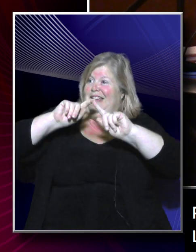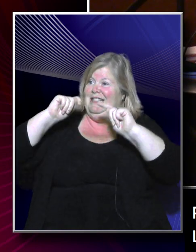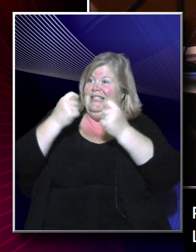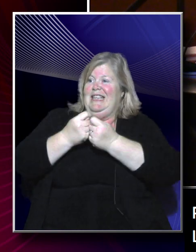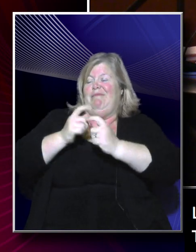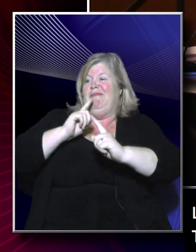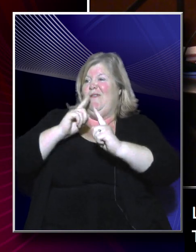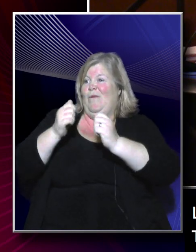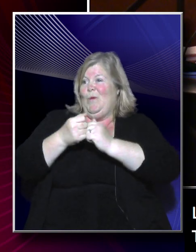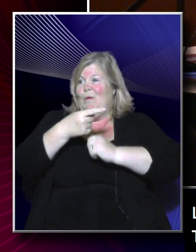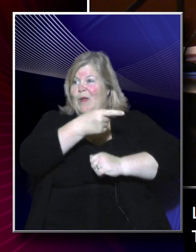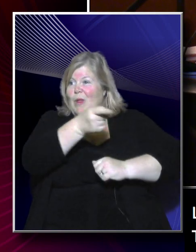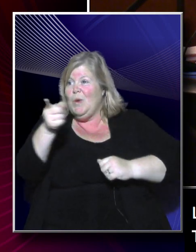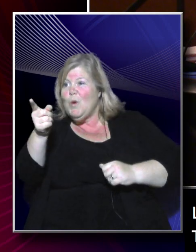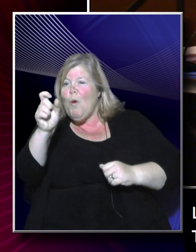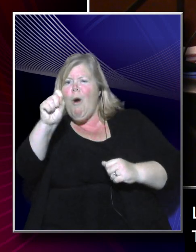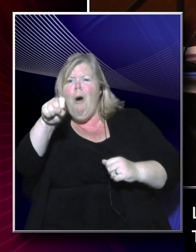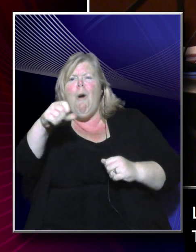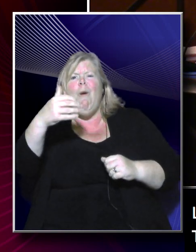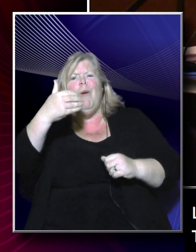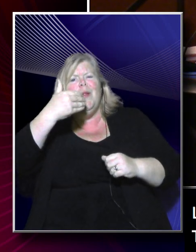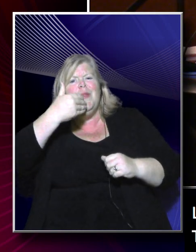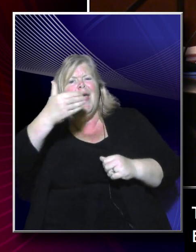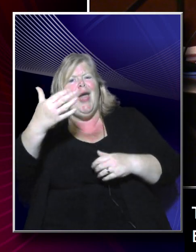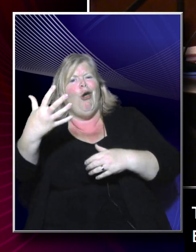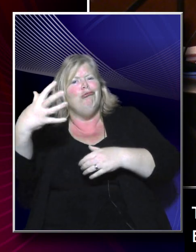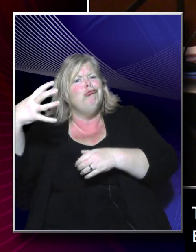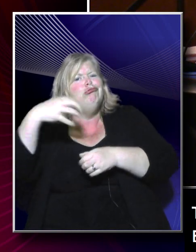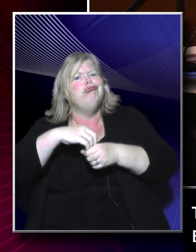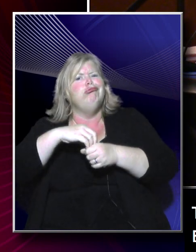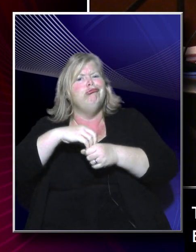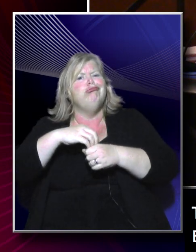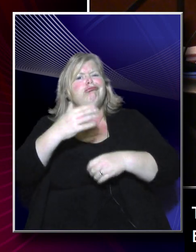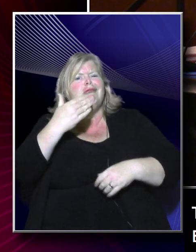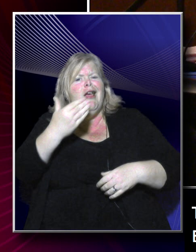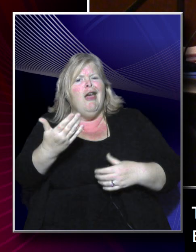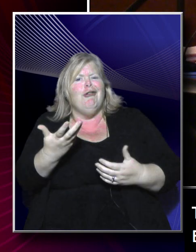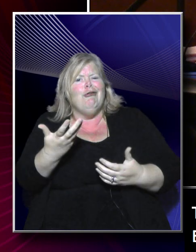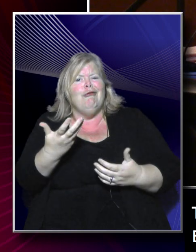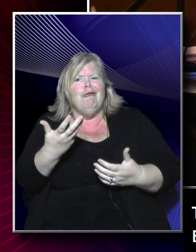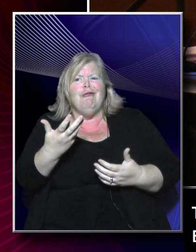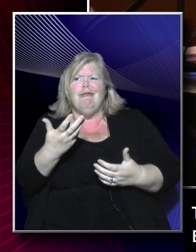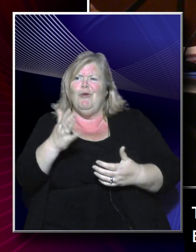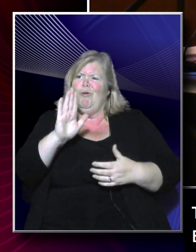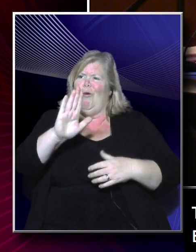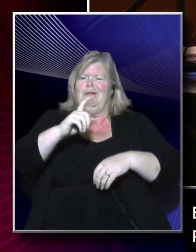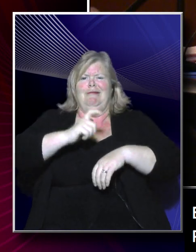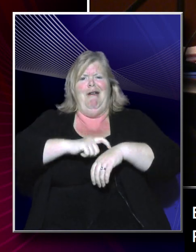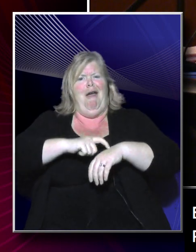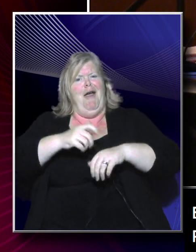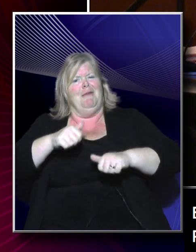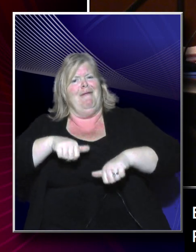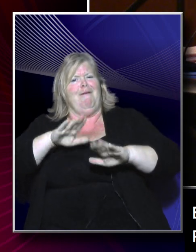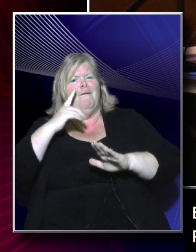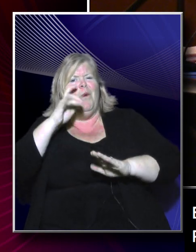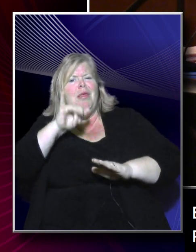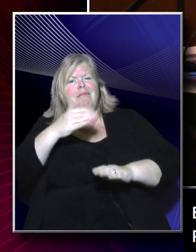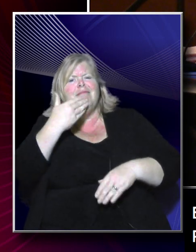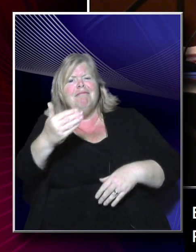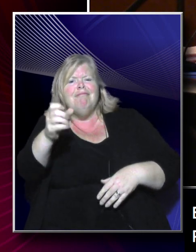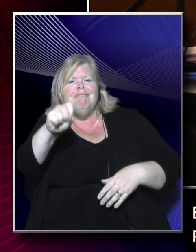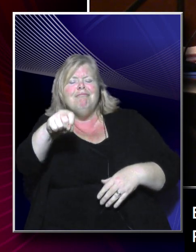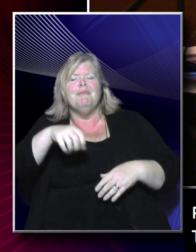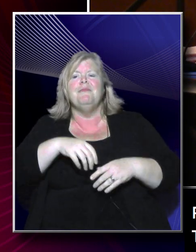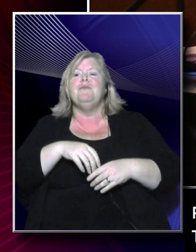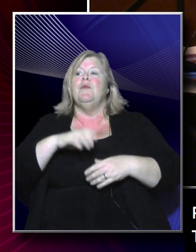team. And thank you for doing that. Really appreciate you taking the time to do that. The accreditation